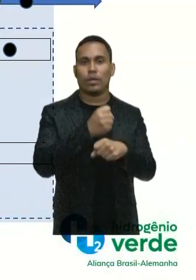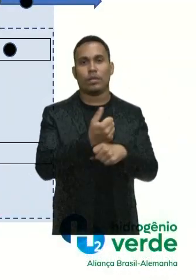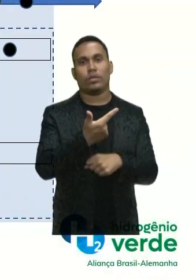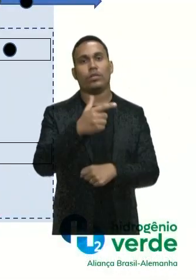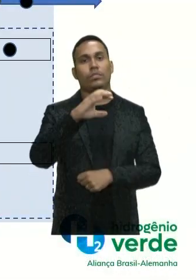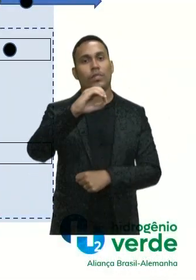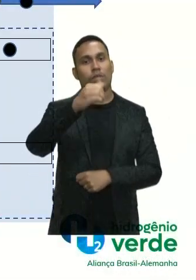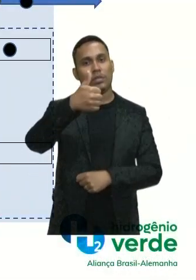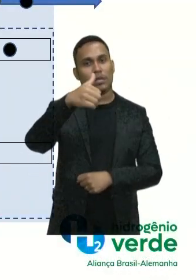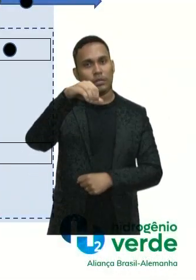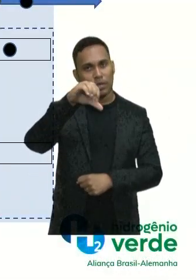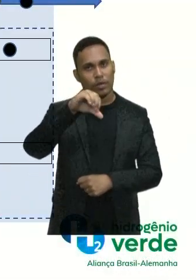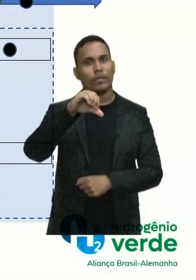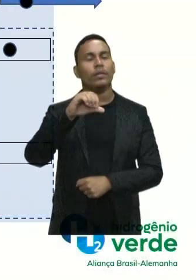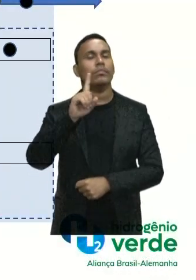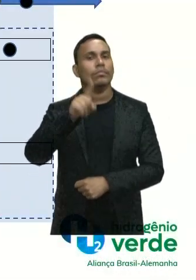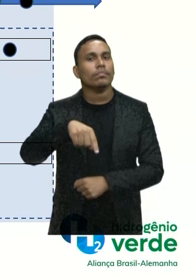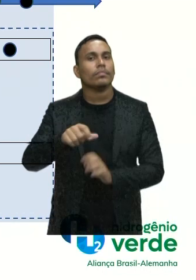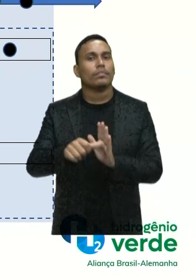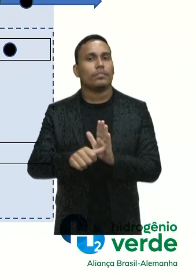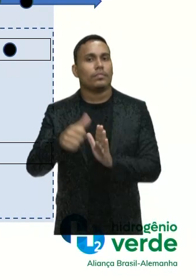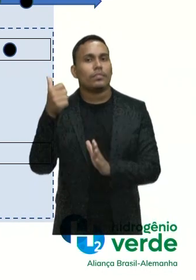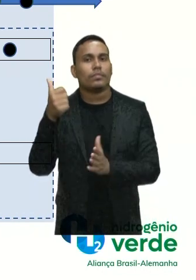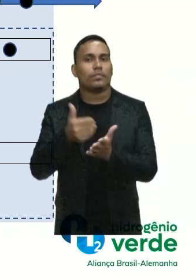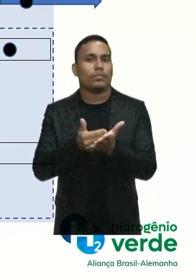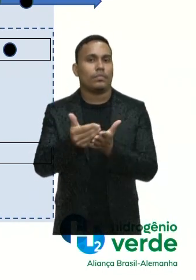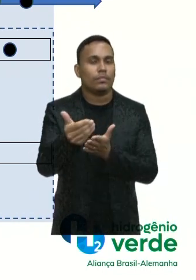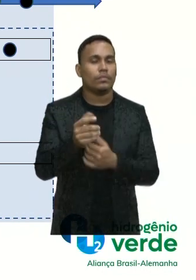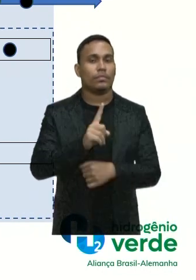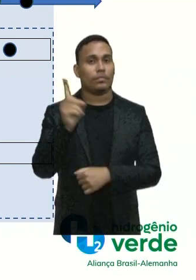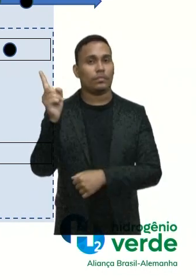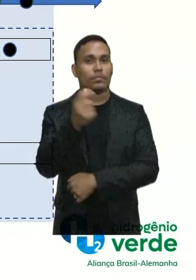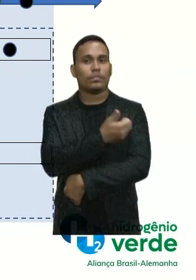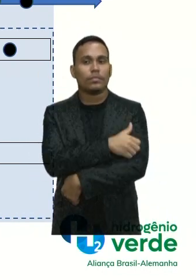since 2019. We were one of the first